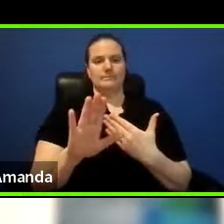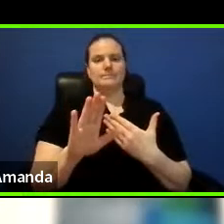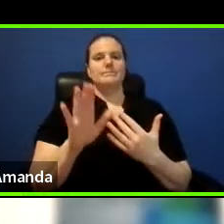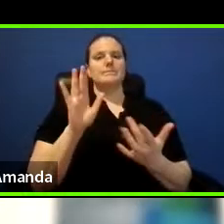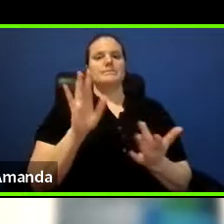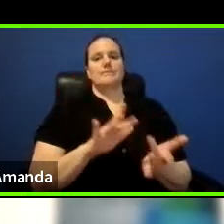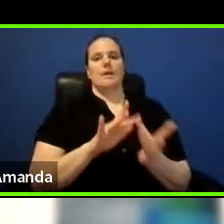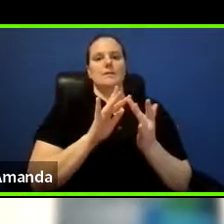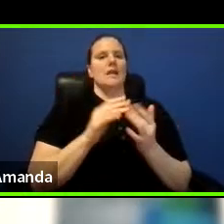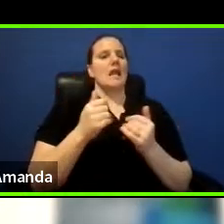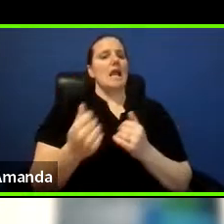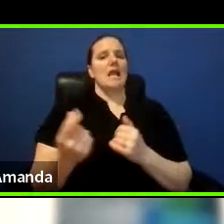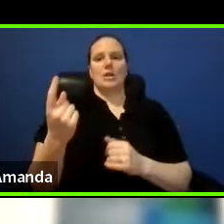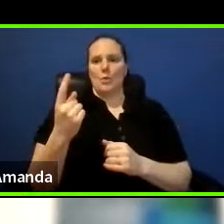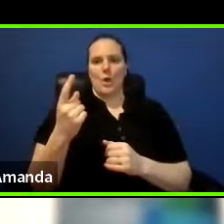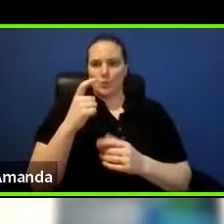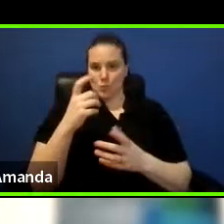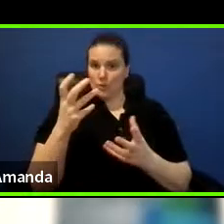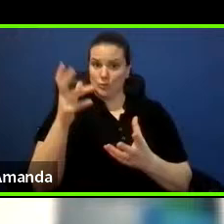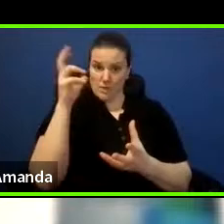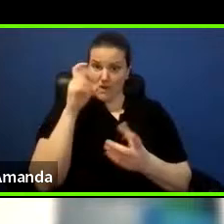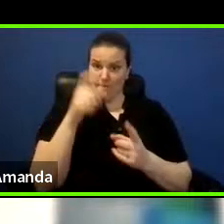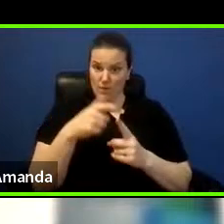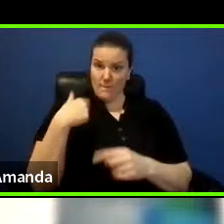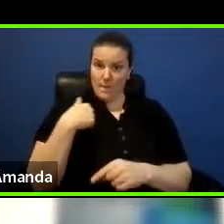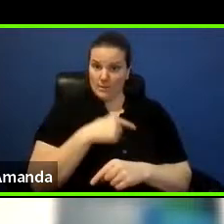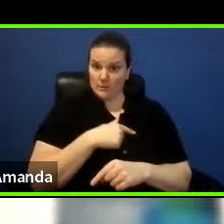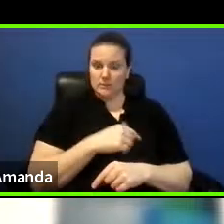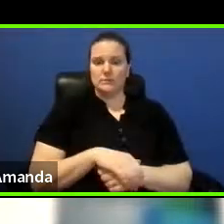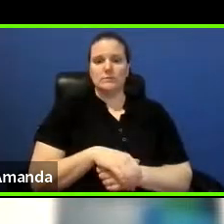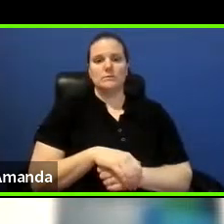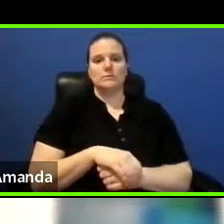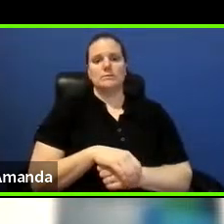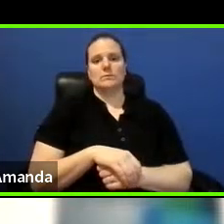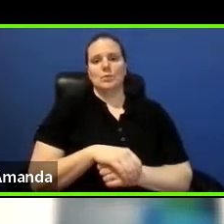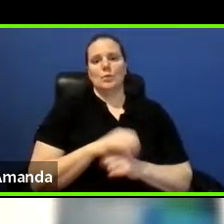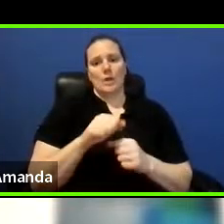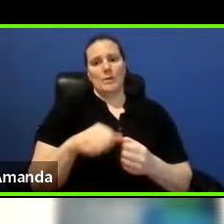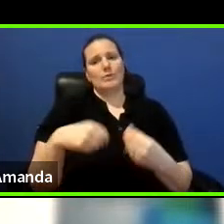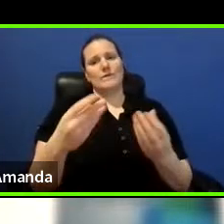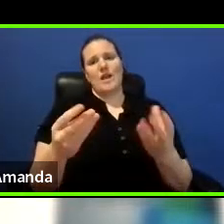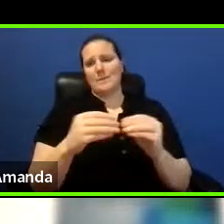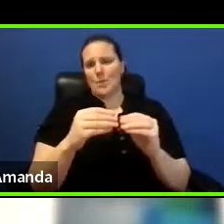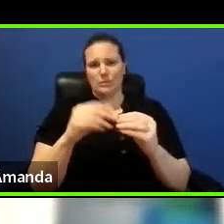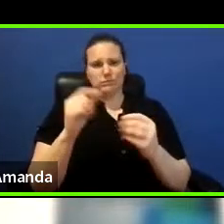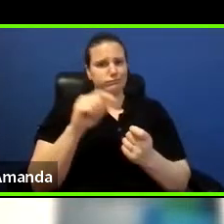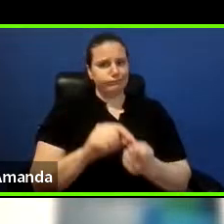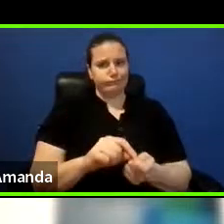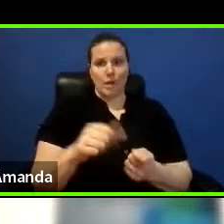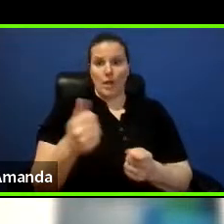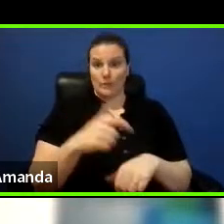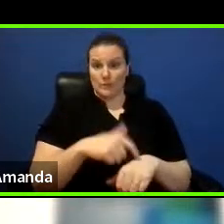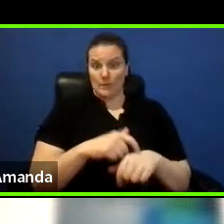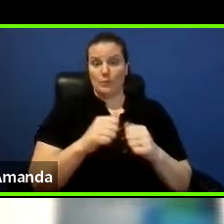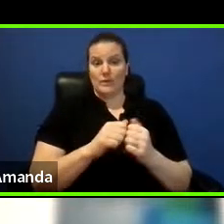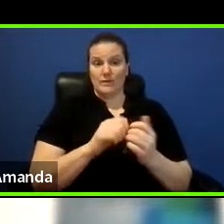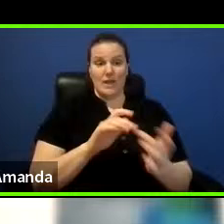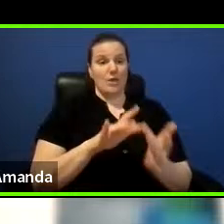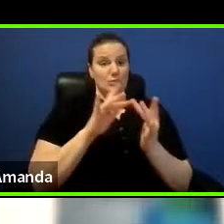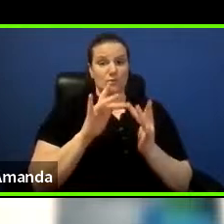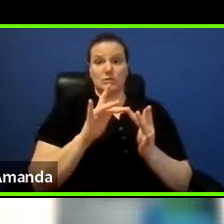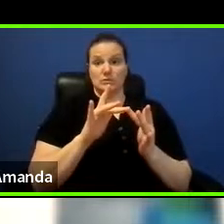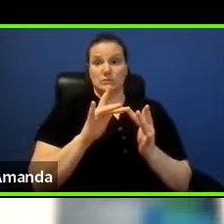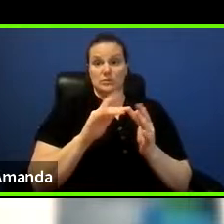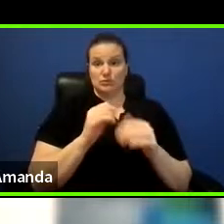out to really anybody who wants to hear from us, and we could provide more details at another time on those outreach